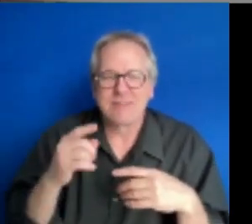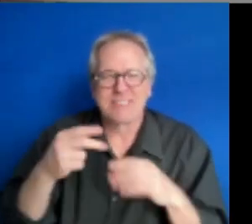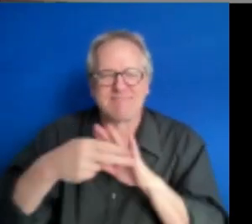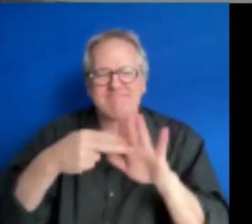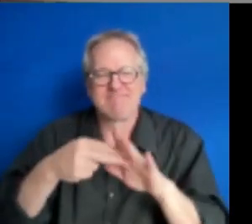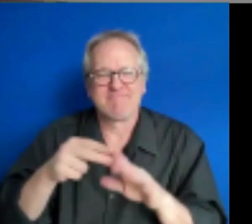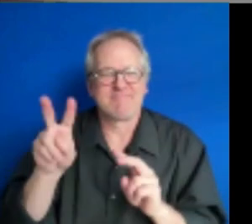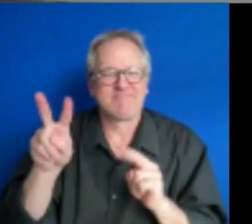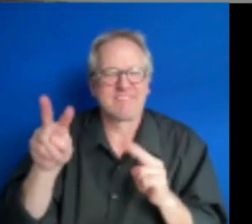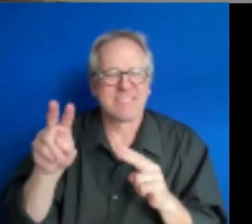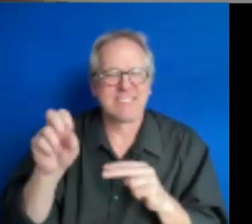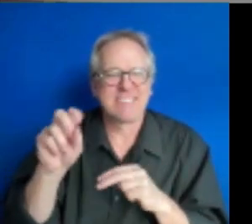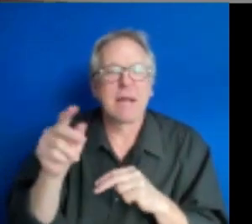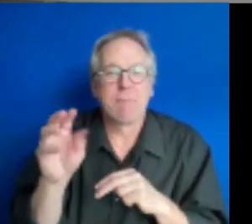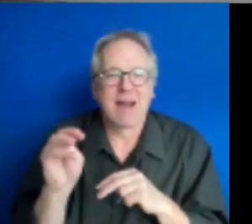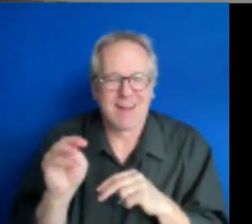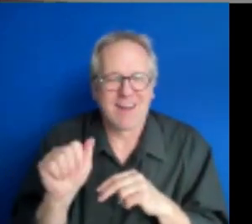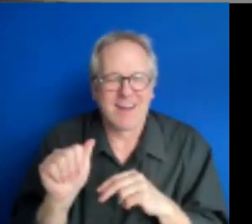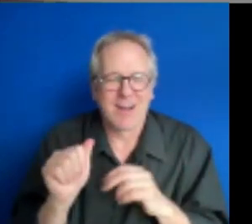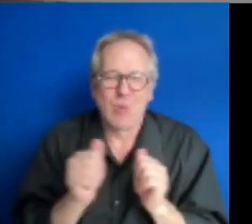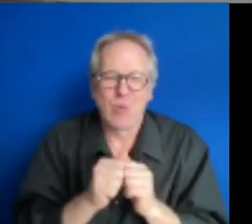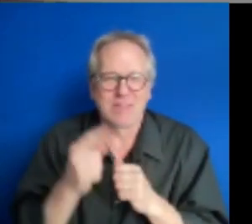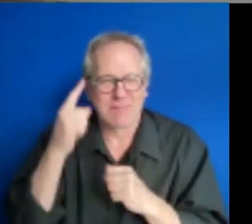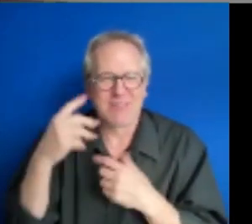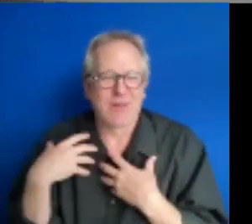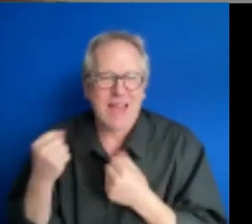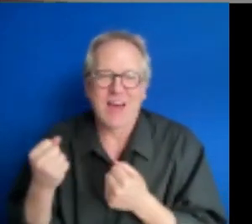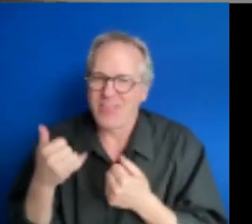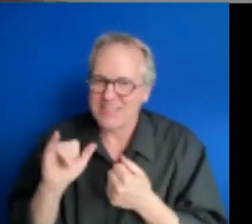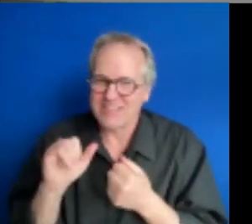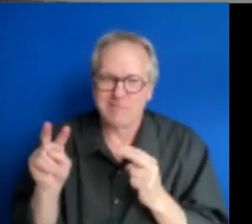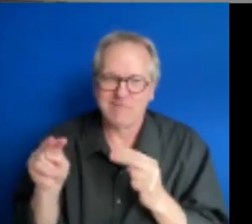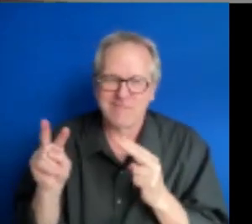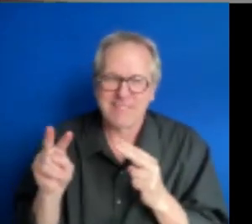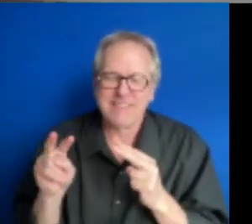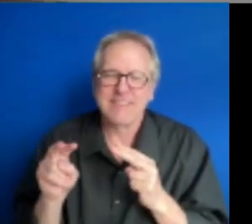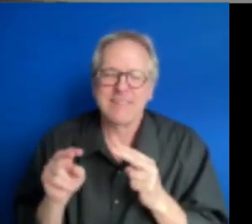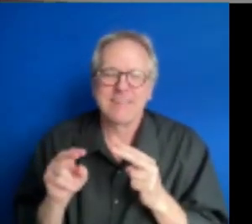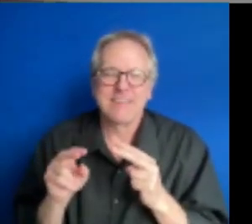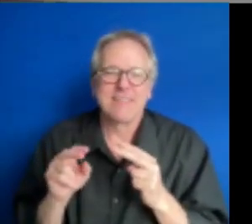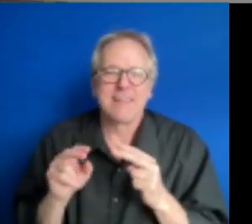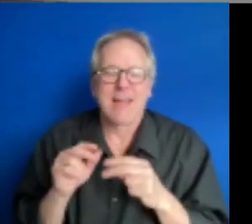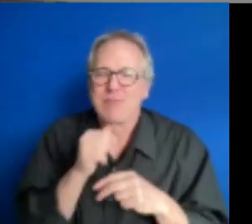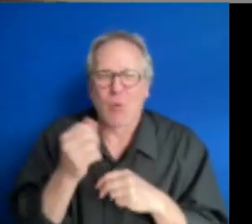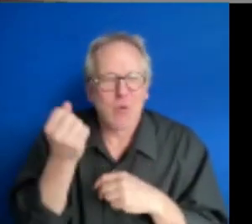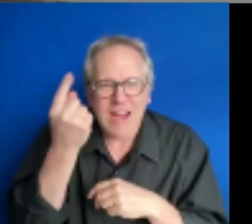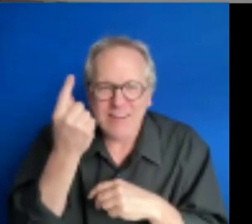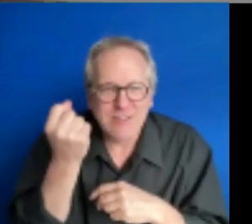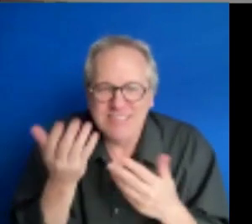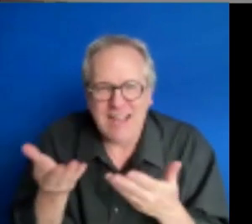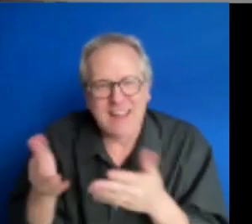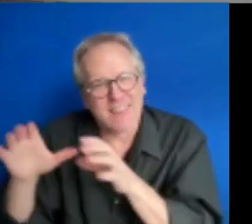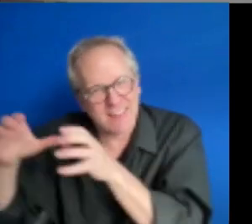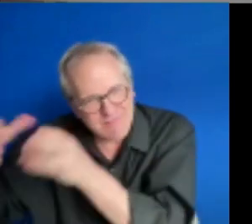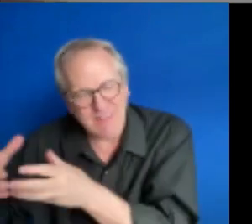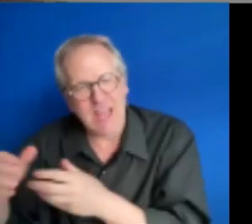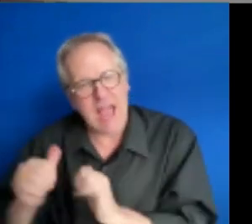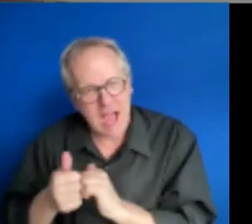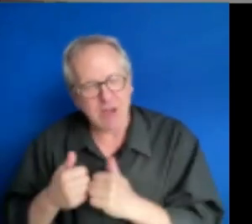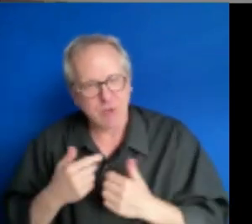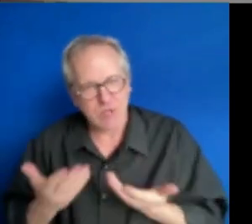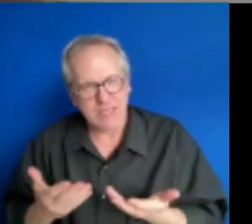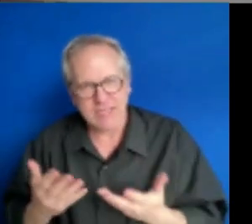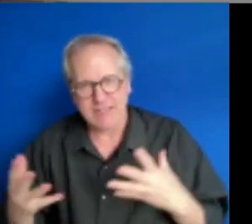stigma around mental health and our real lack of understanding of how do we